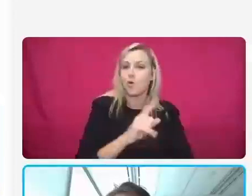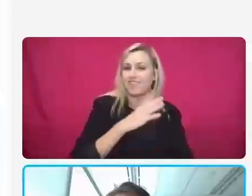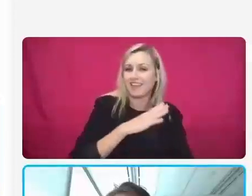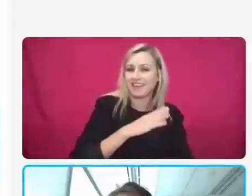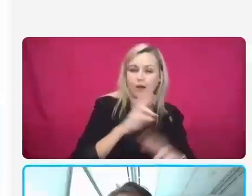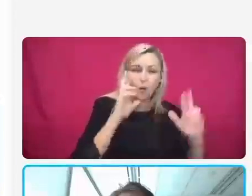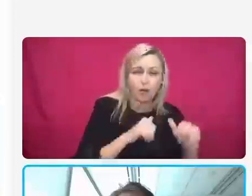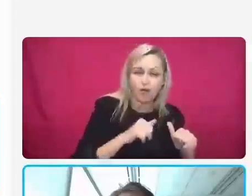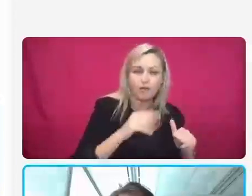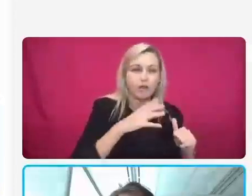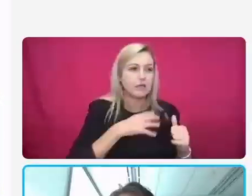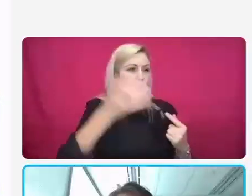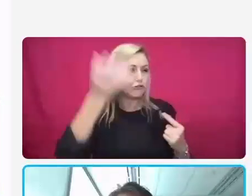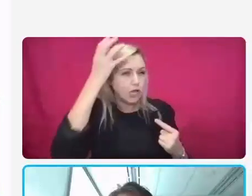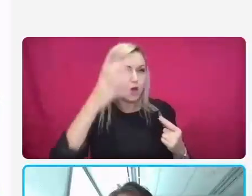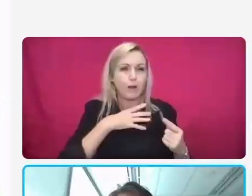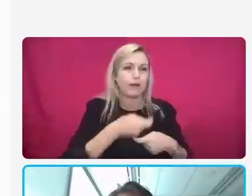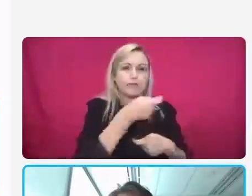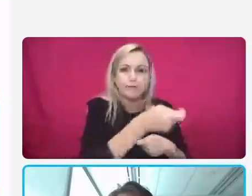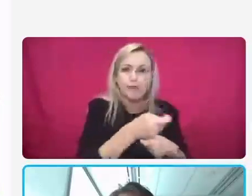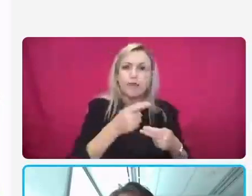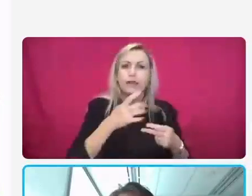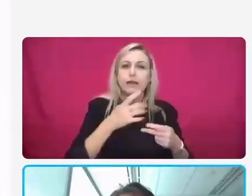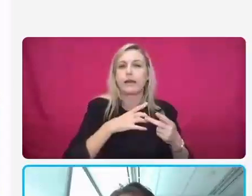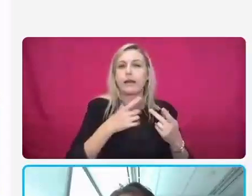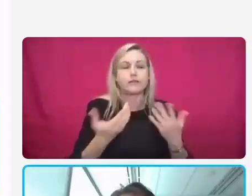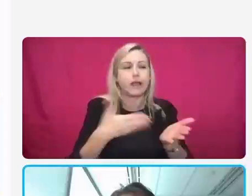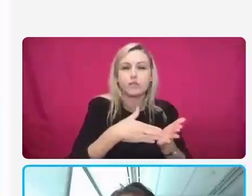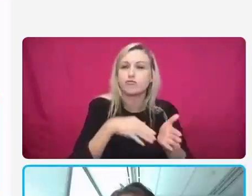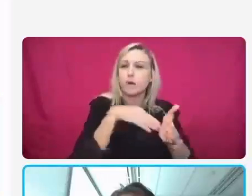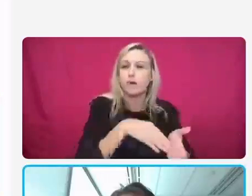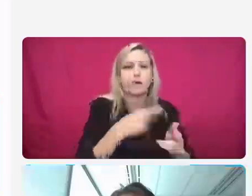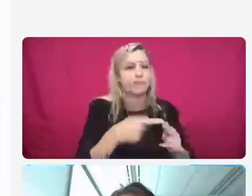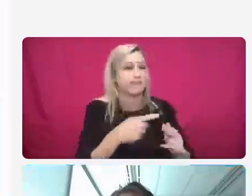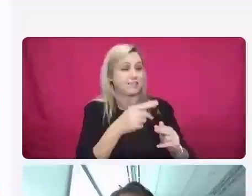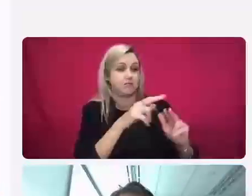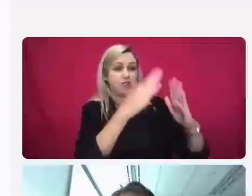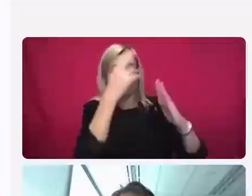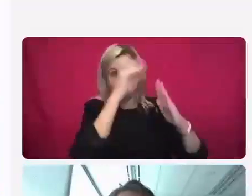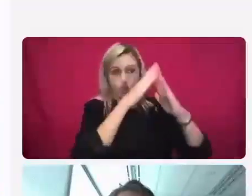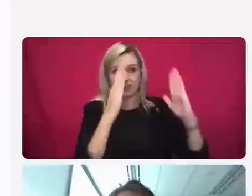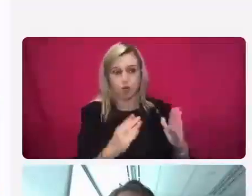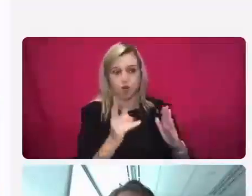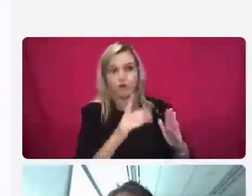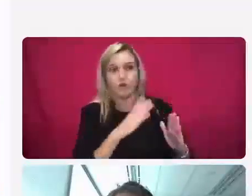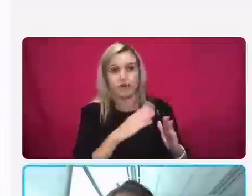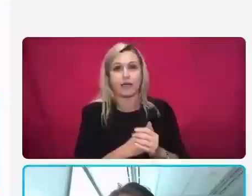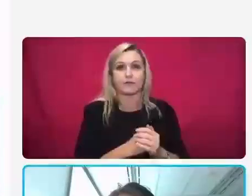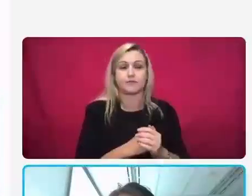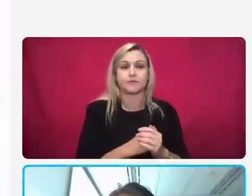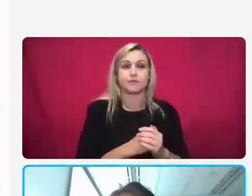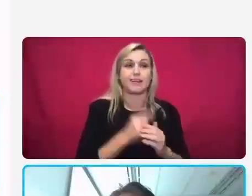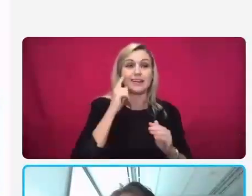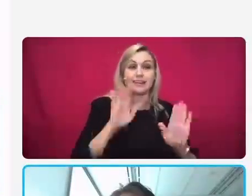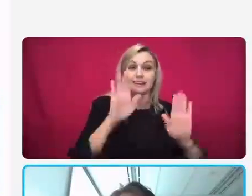residents and different structural characteristics of care homes. The base care tariff table on the left of